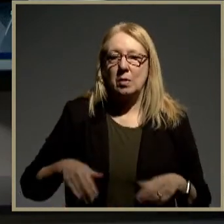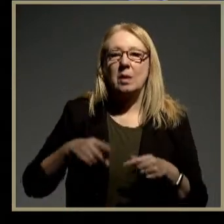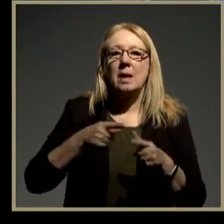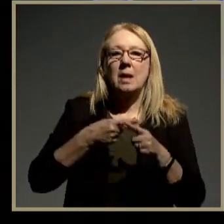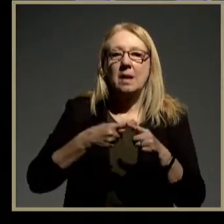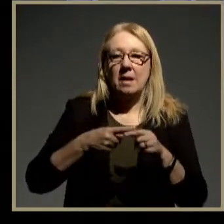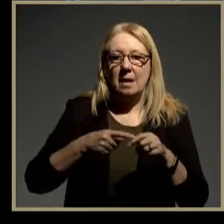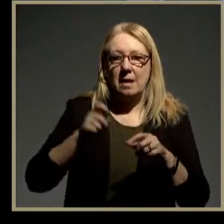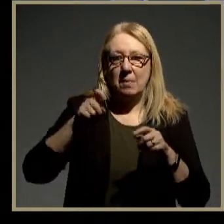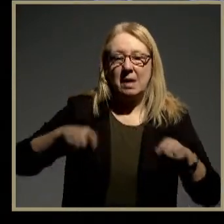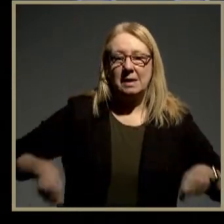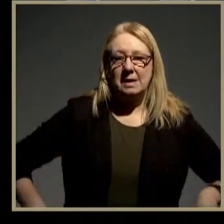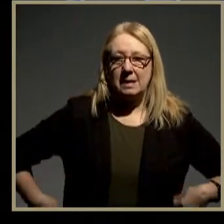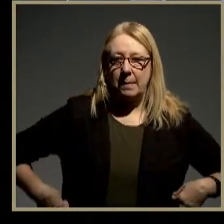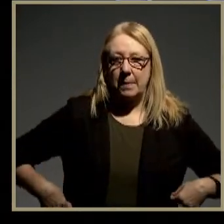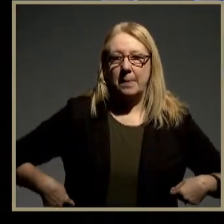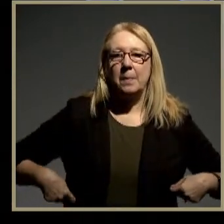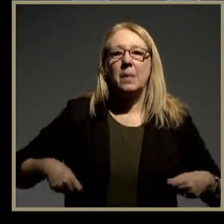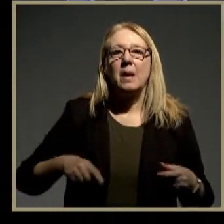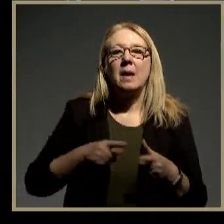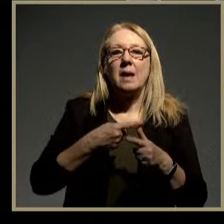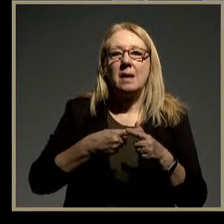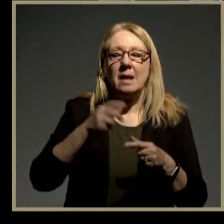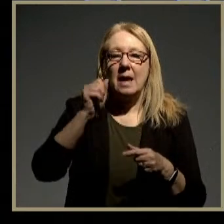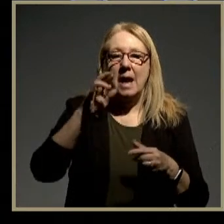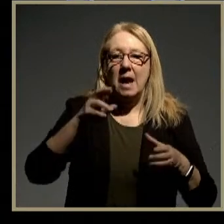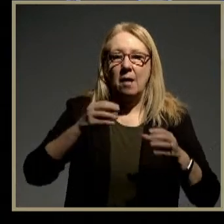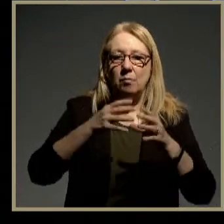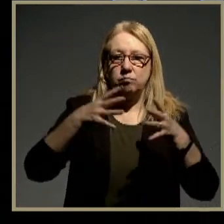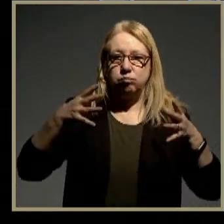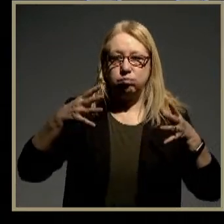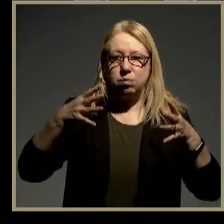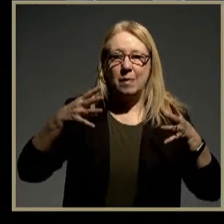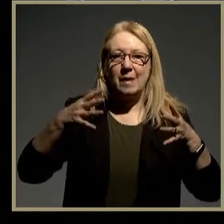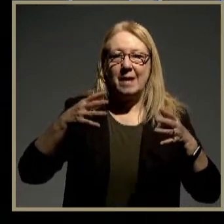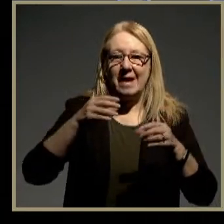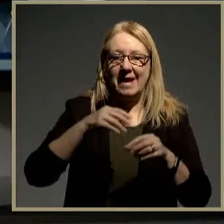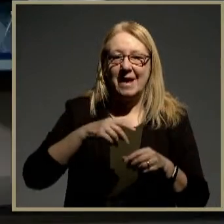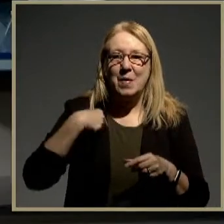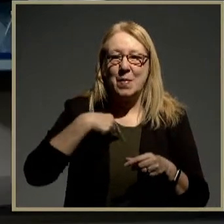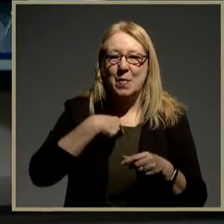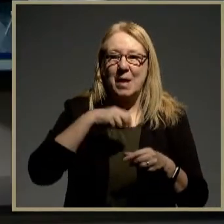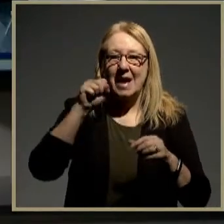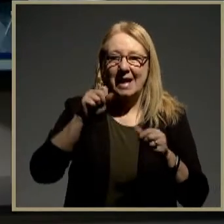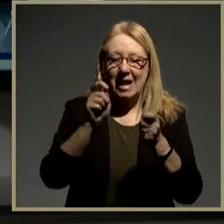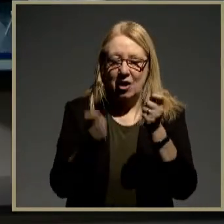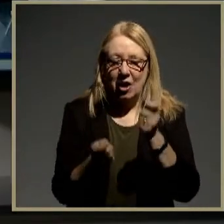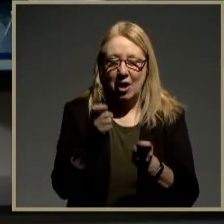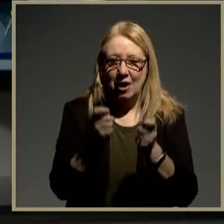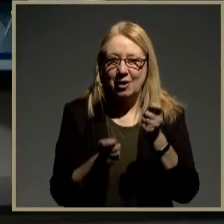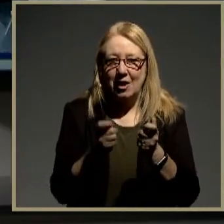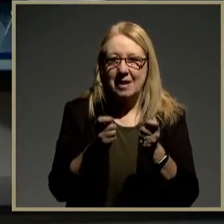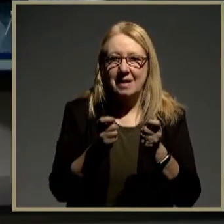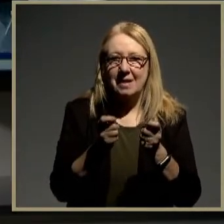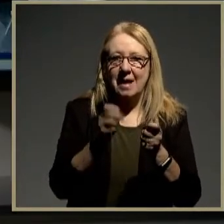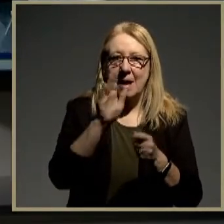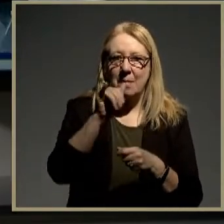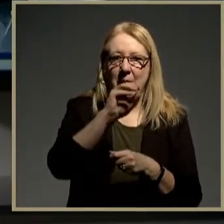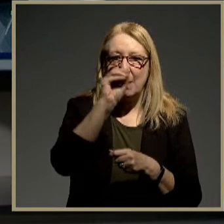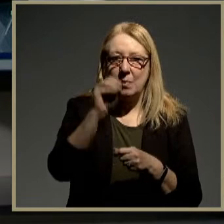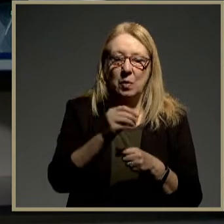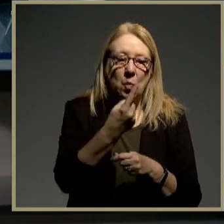zip them into it and fill it with air. And so we can adjust by percentage from